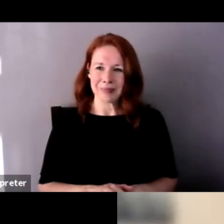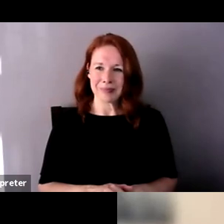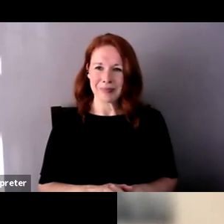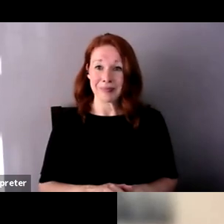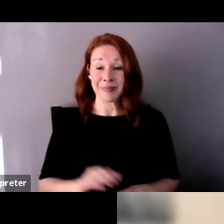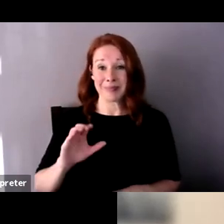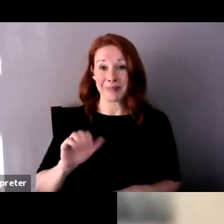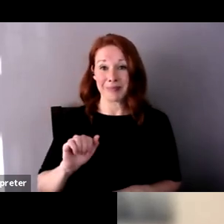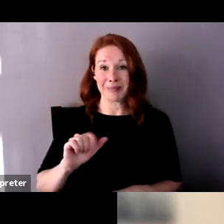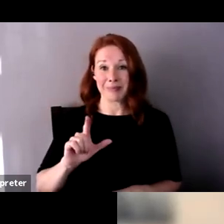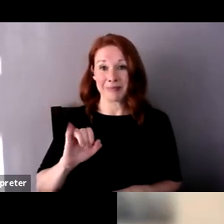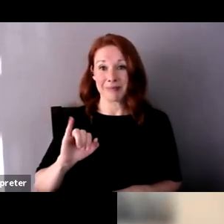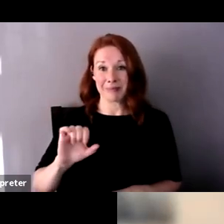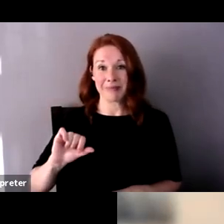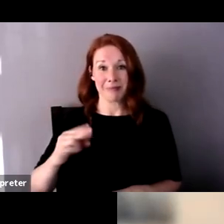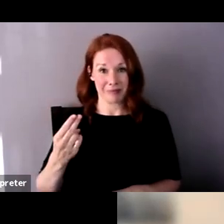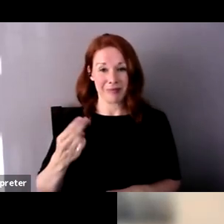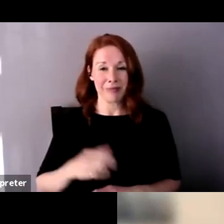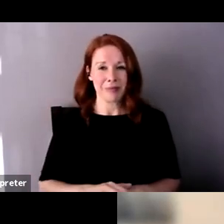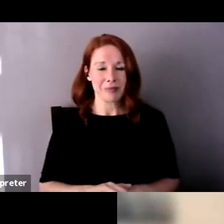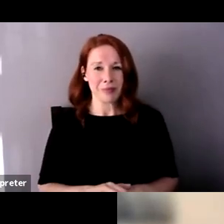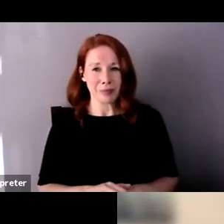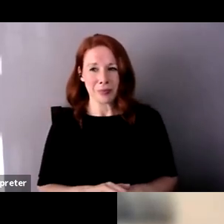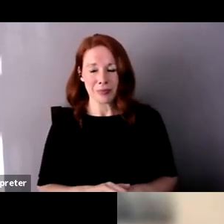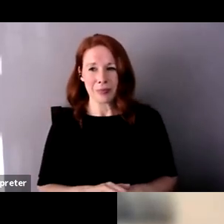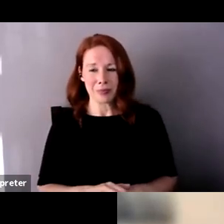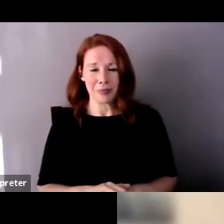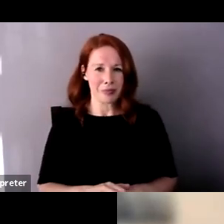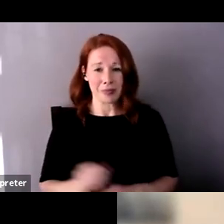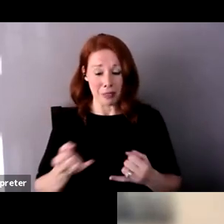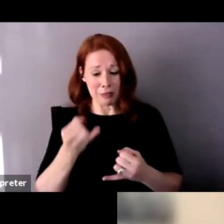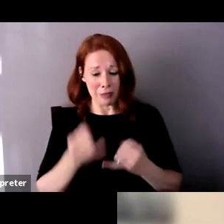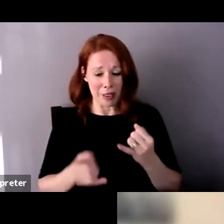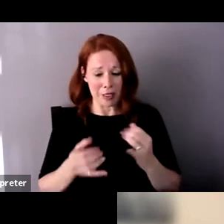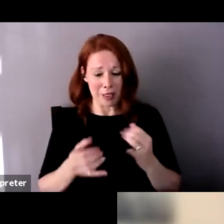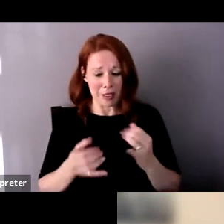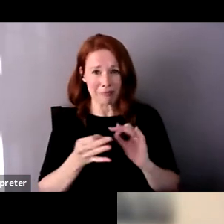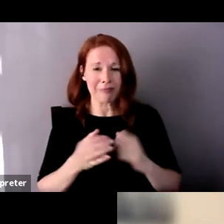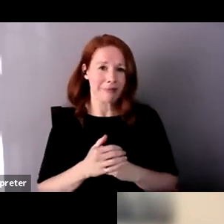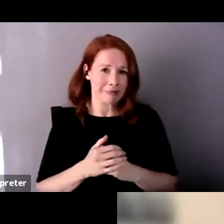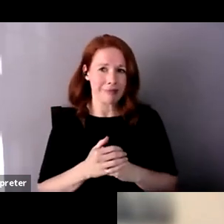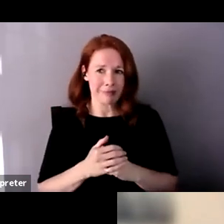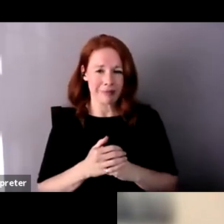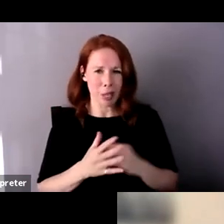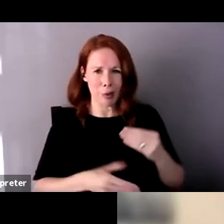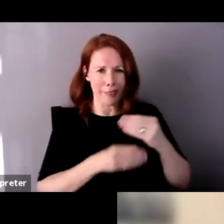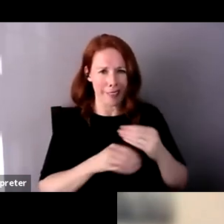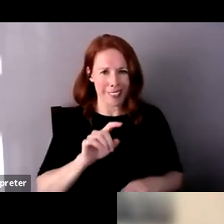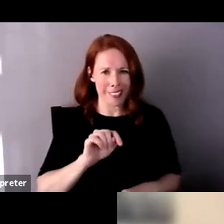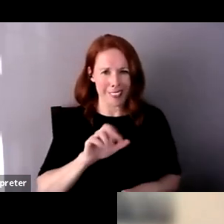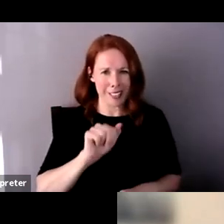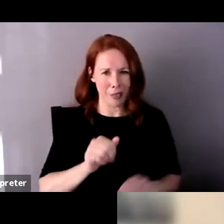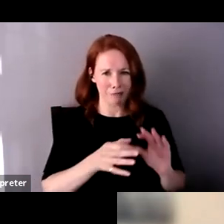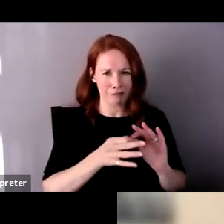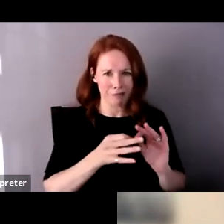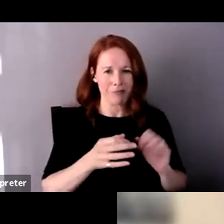I guess in terms of my final message, and I really want to build off what you've said there, Tara, in terms